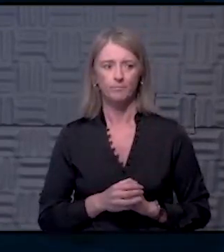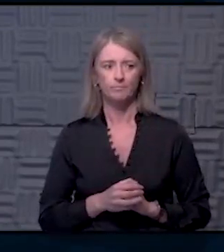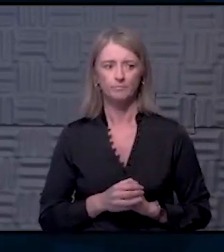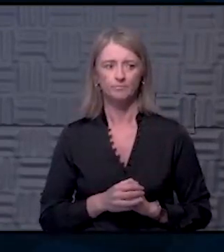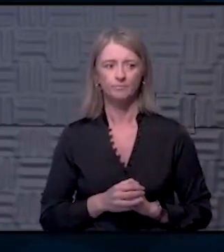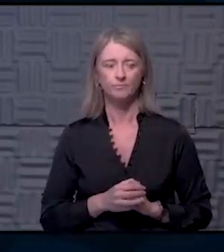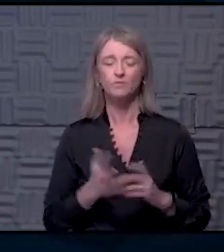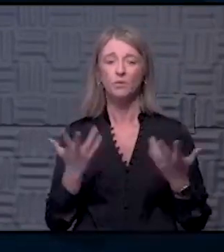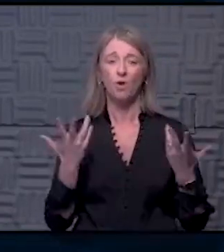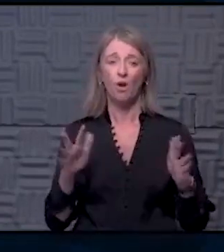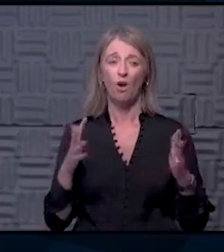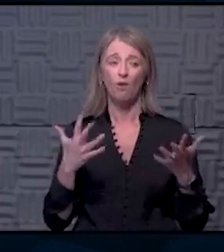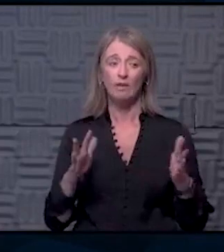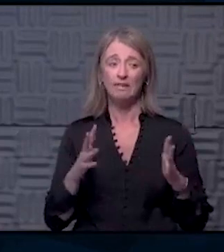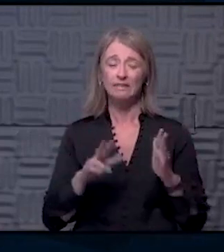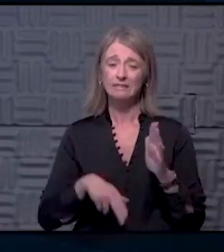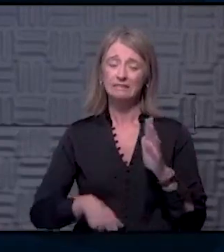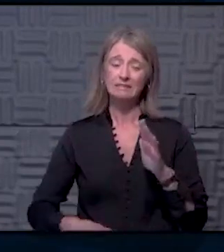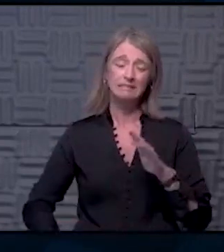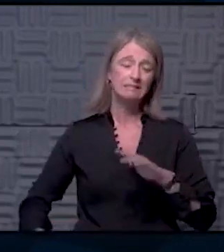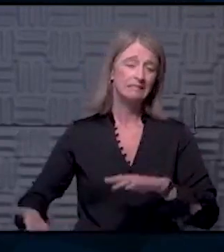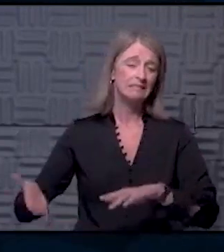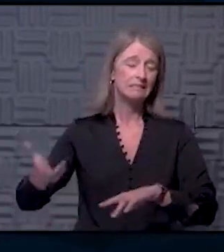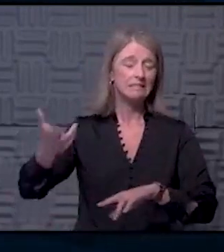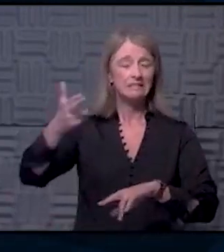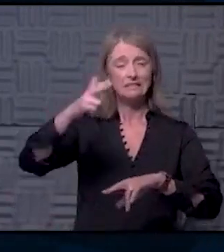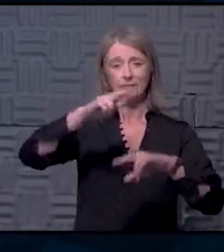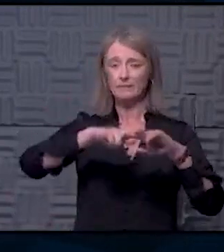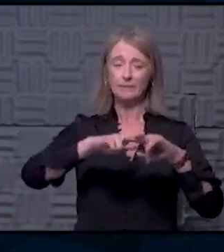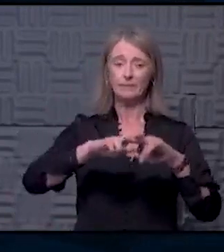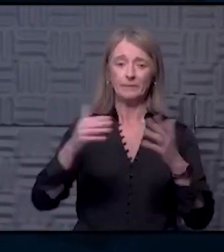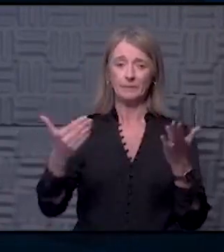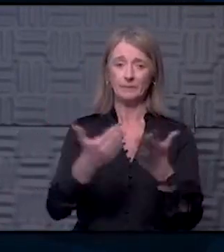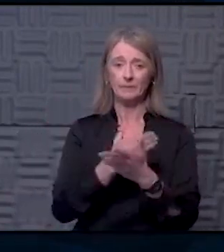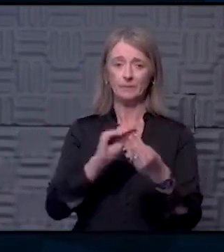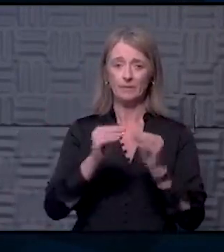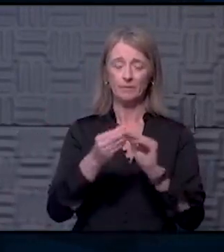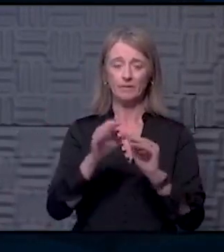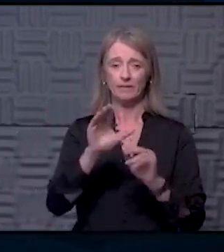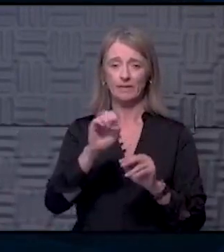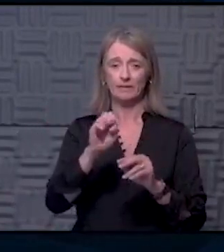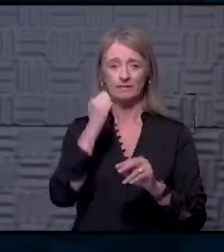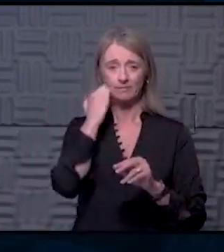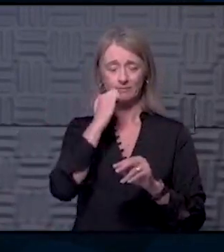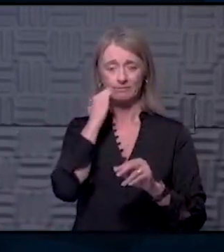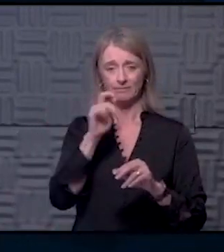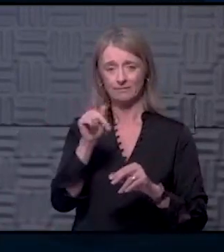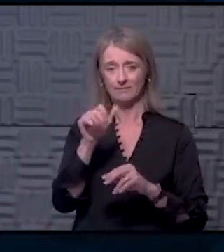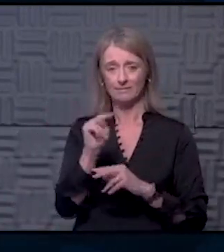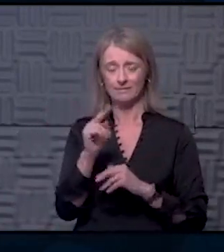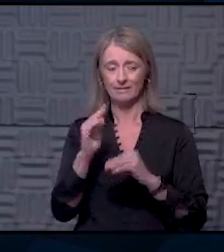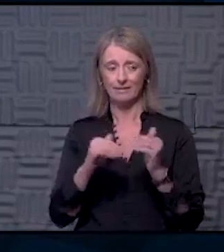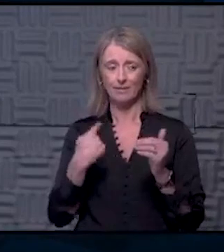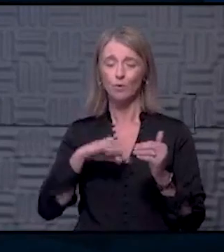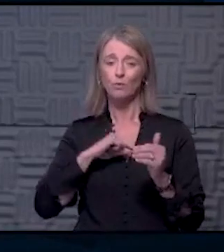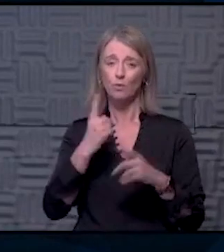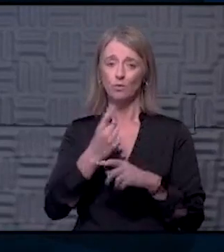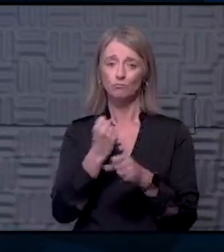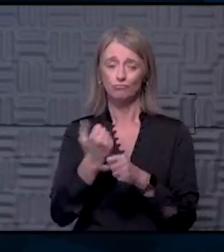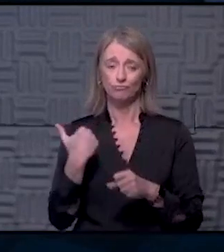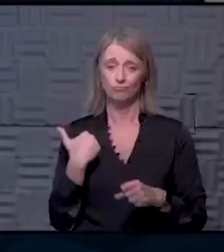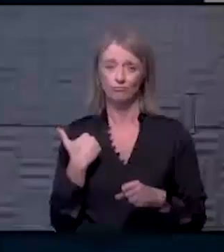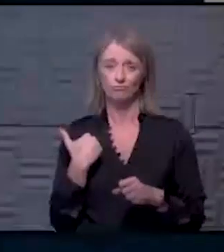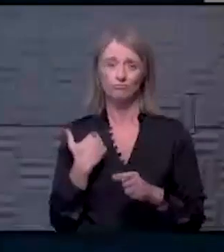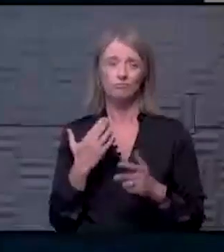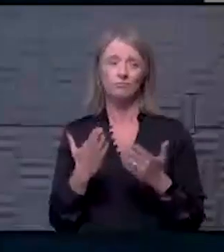We are already significantly higher in the number of new cases per day here in Kansas than we were a year ago,